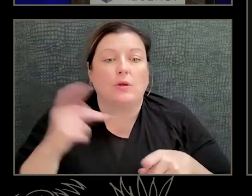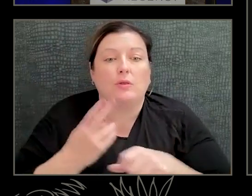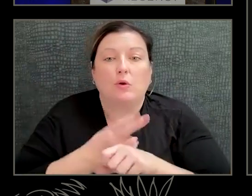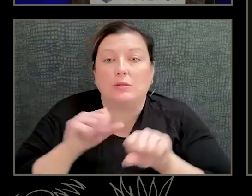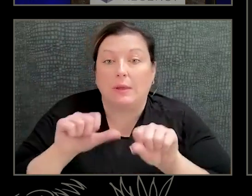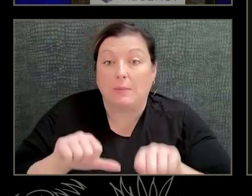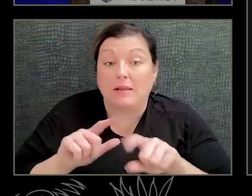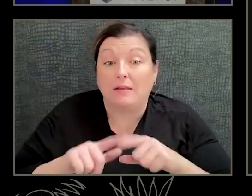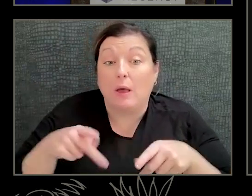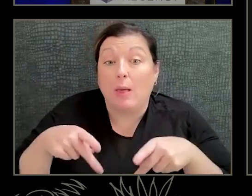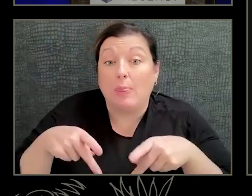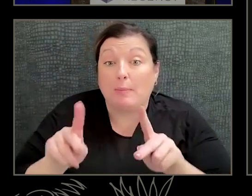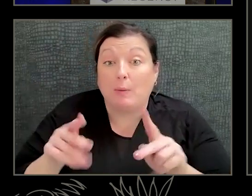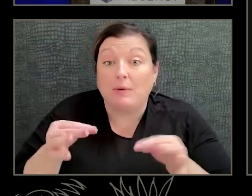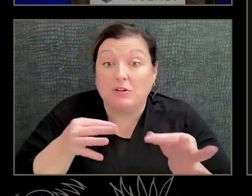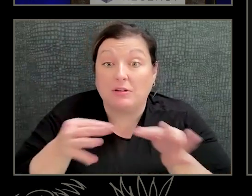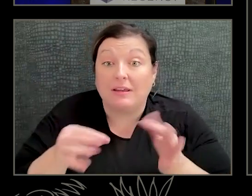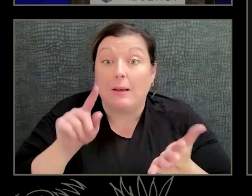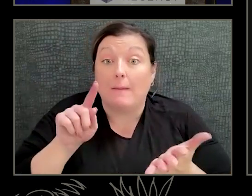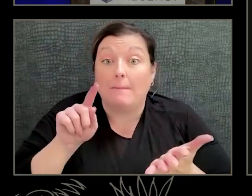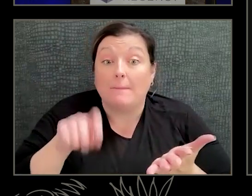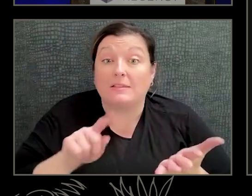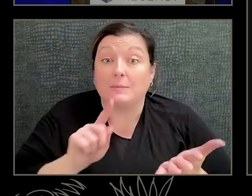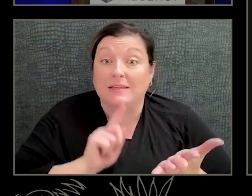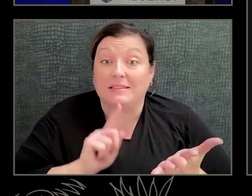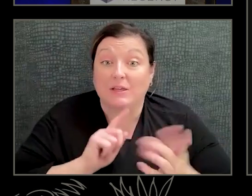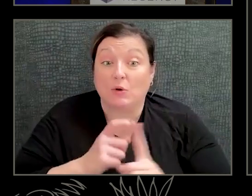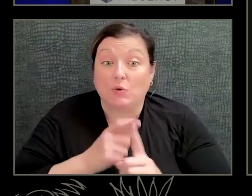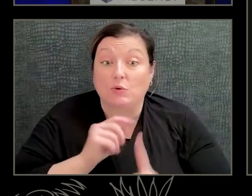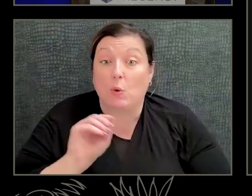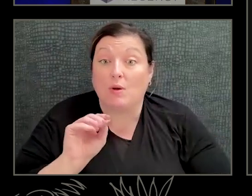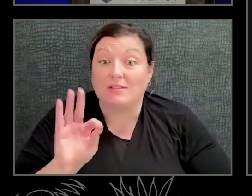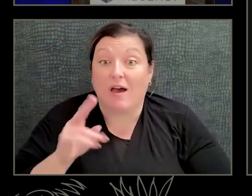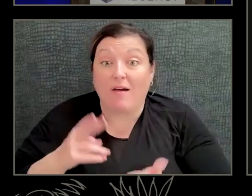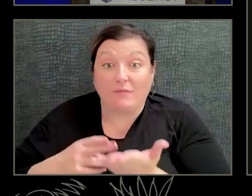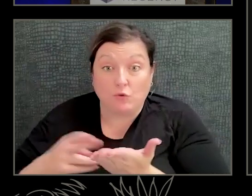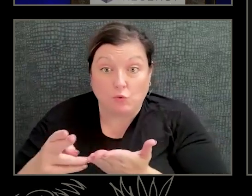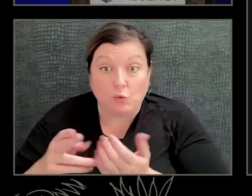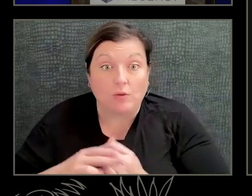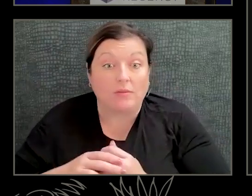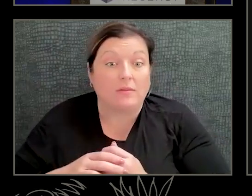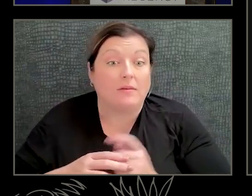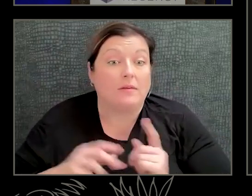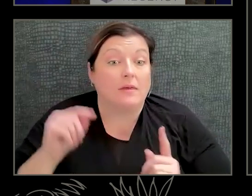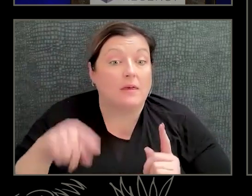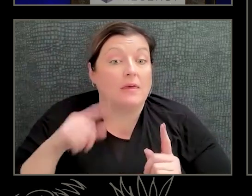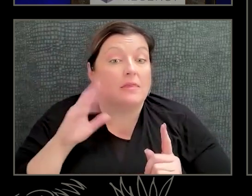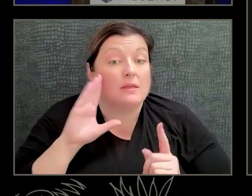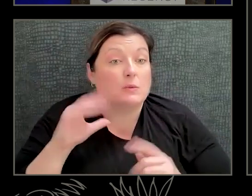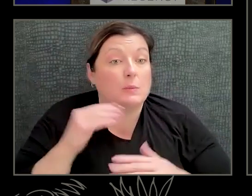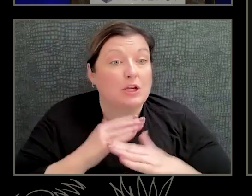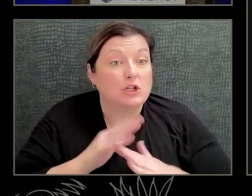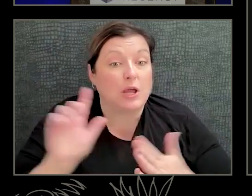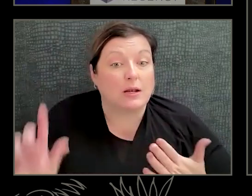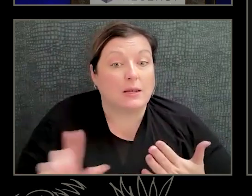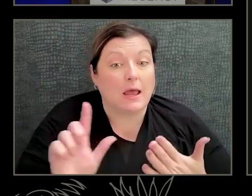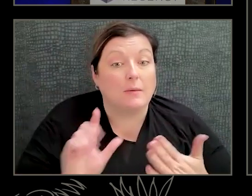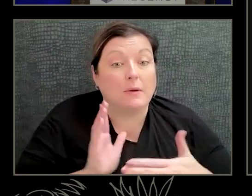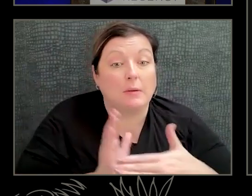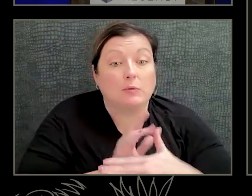permission definition needs to be a single source of truth, this is going to be a shared library between the UI and the server.